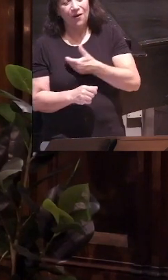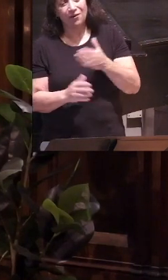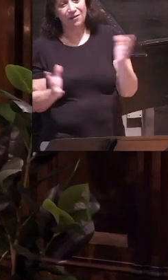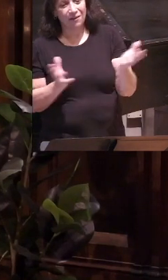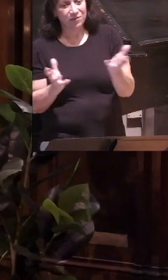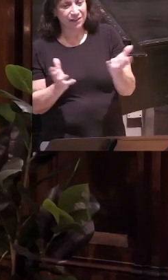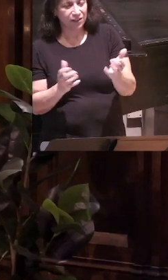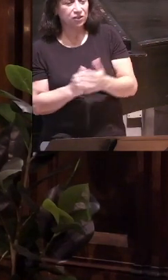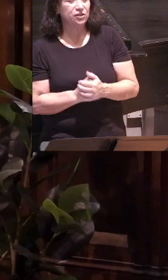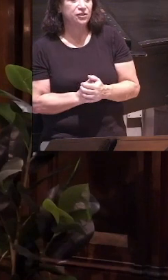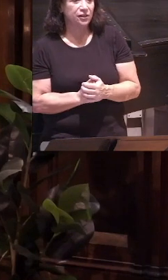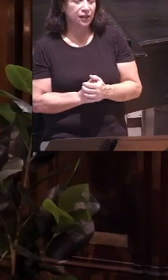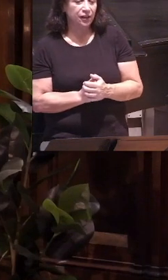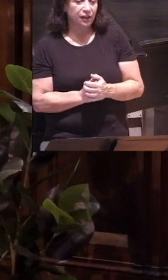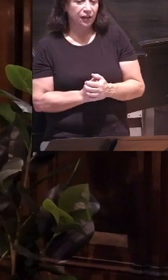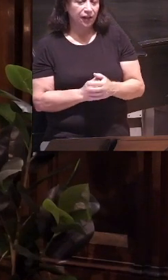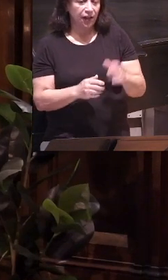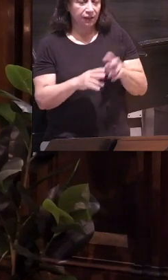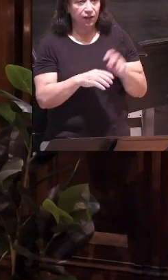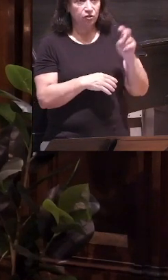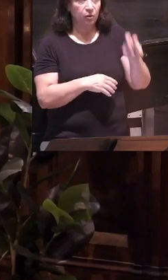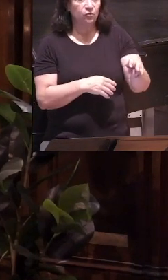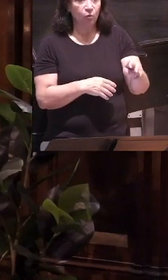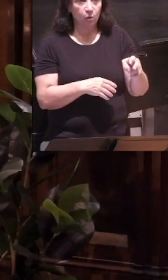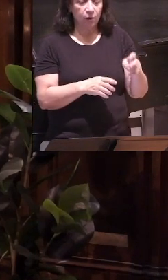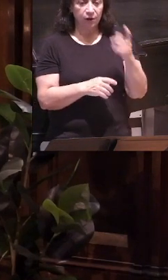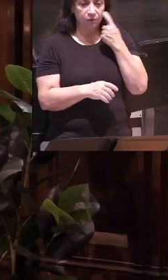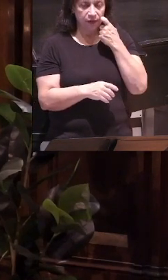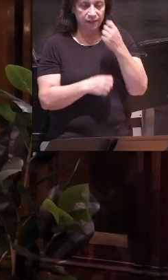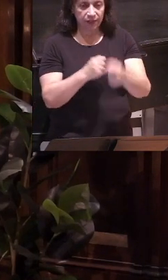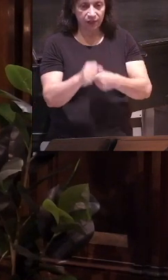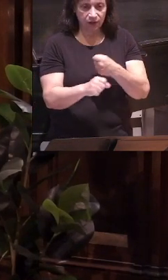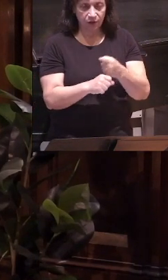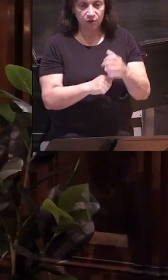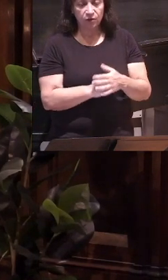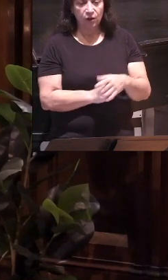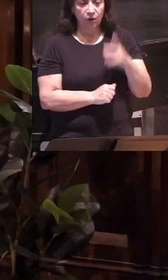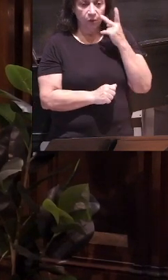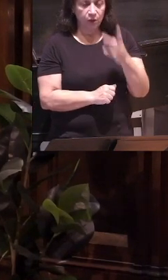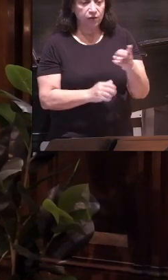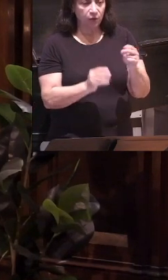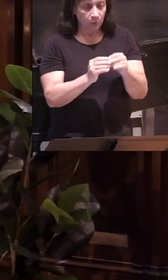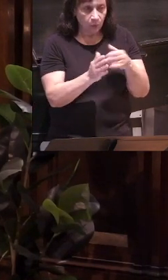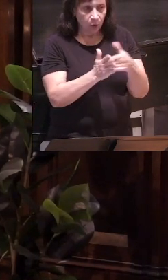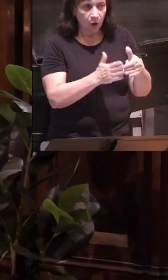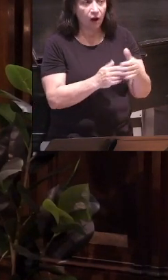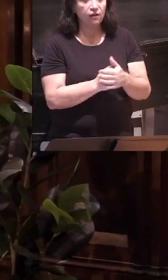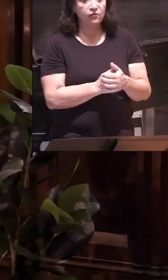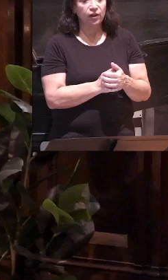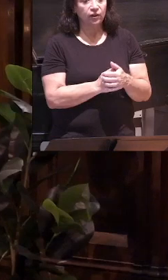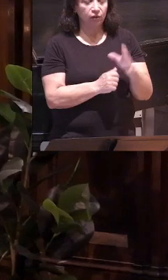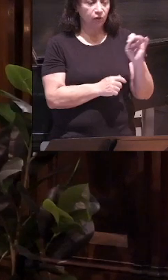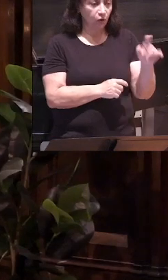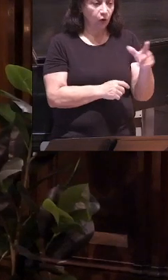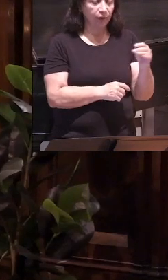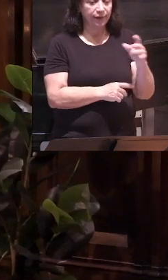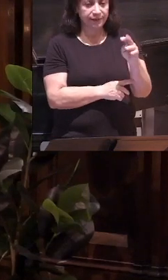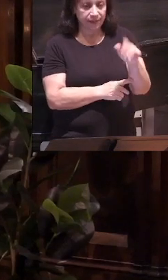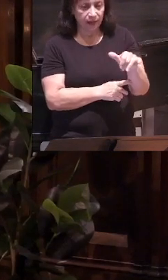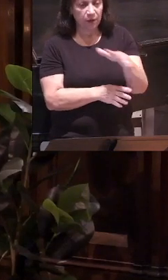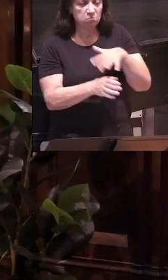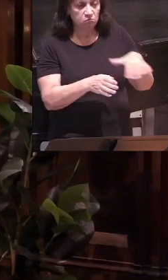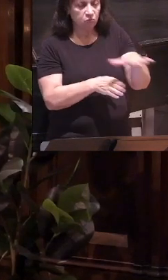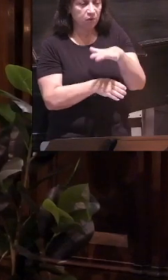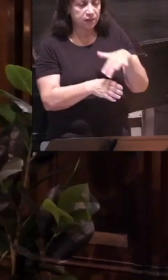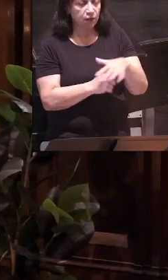conversations. You know, fast forward in recent years, you know, we saw more of Earl and Tammy and Jonathan a little bit because, you know, he was around, you know, and,